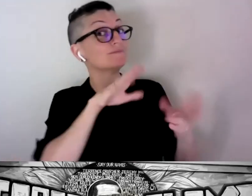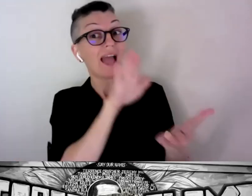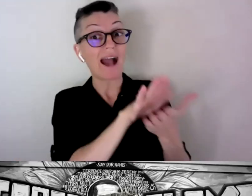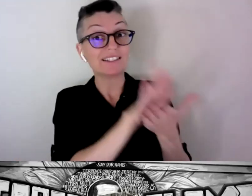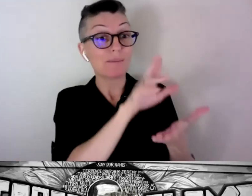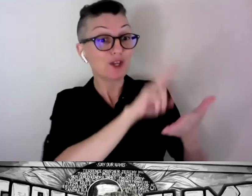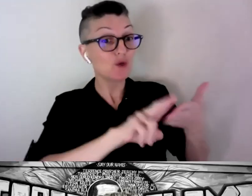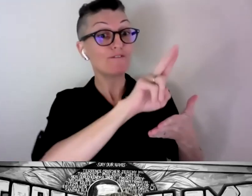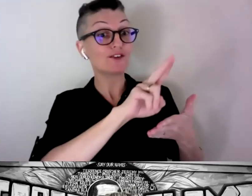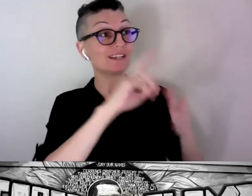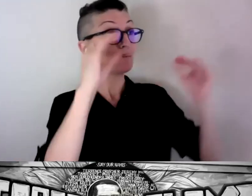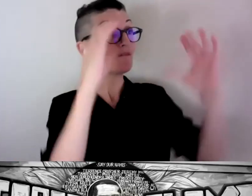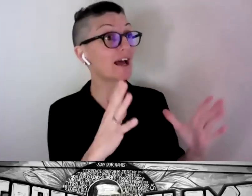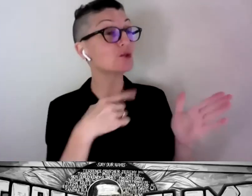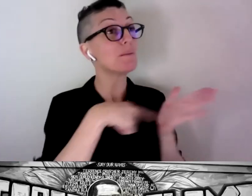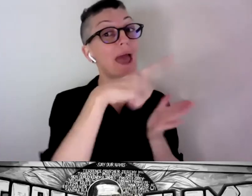people.